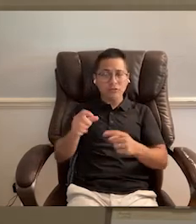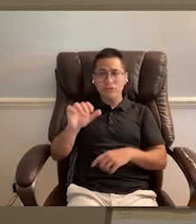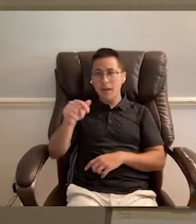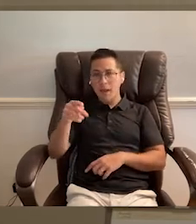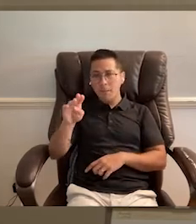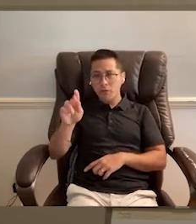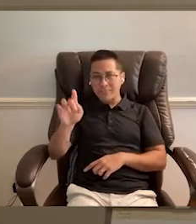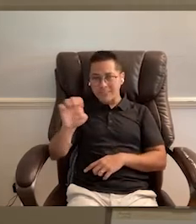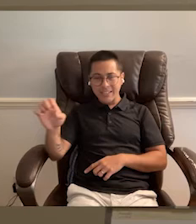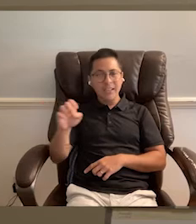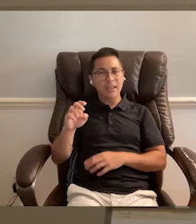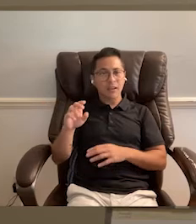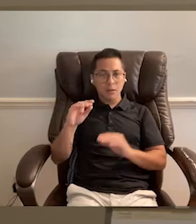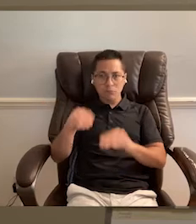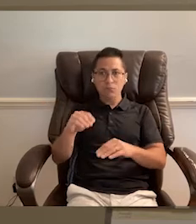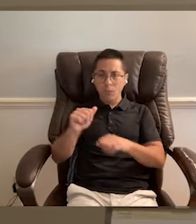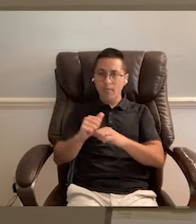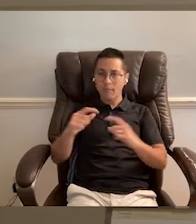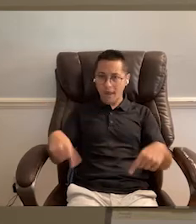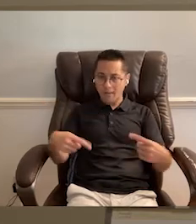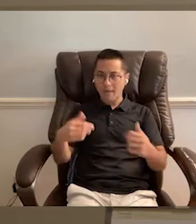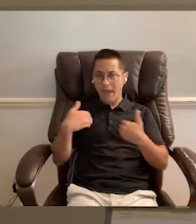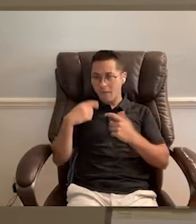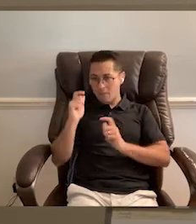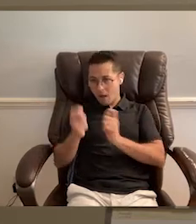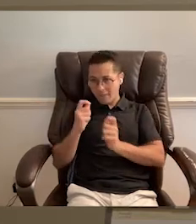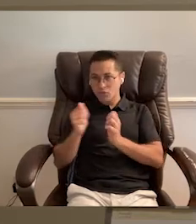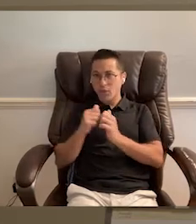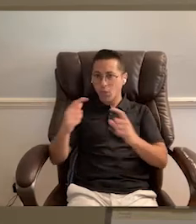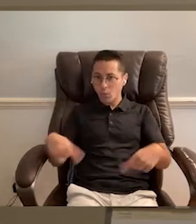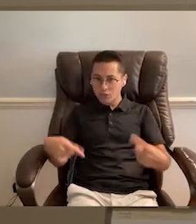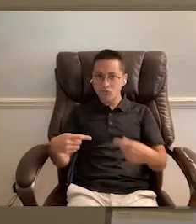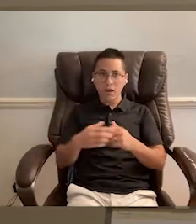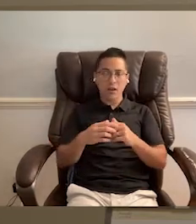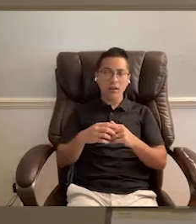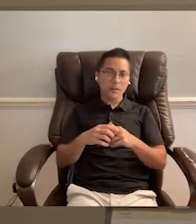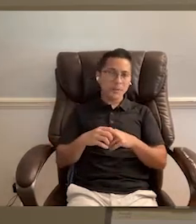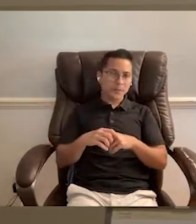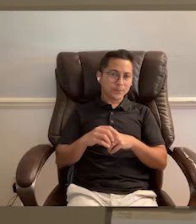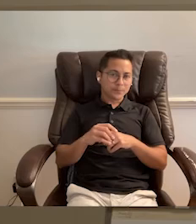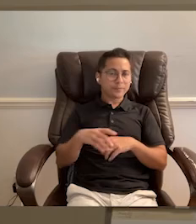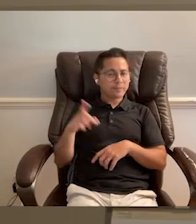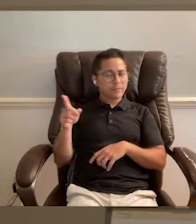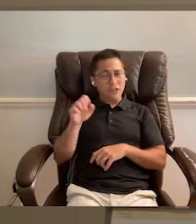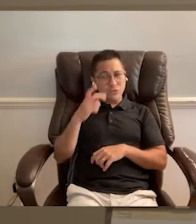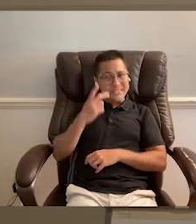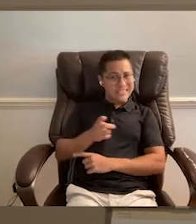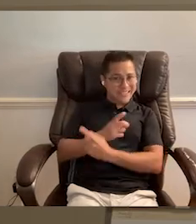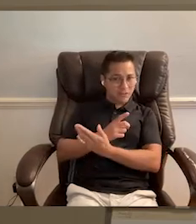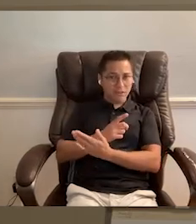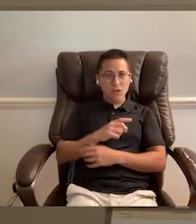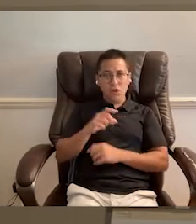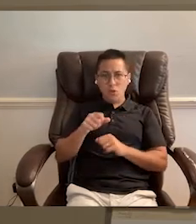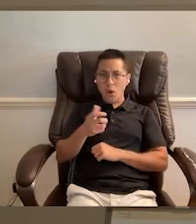So this is another project. A lot of times people have difficulty navigating through buildings. So some